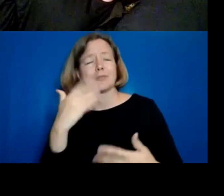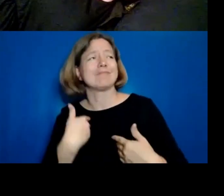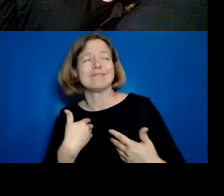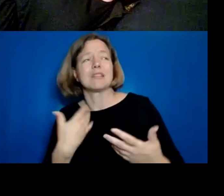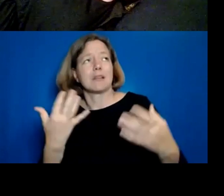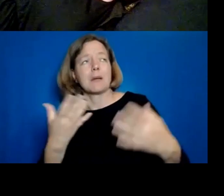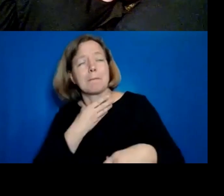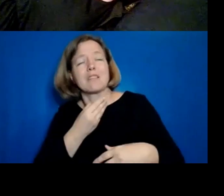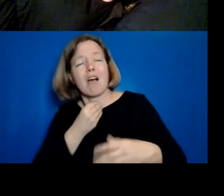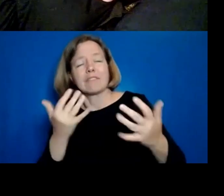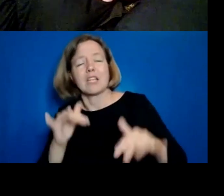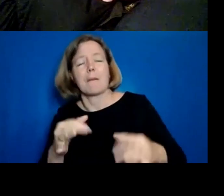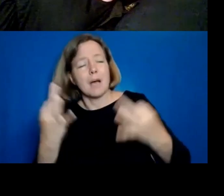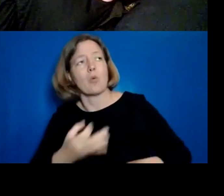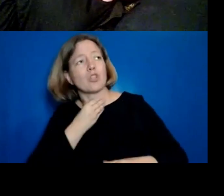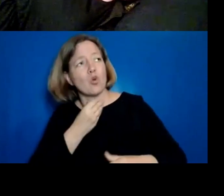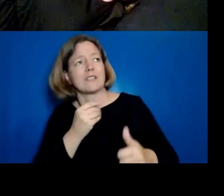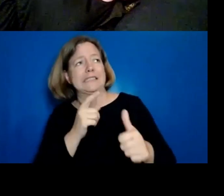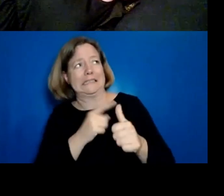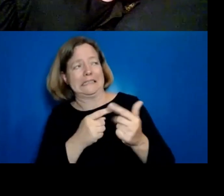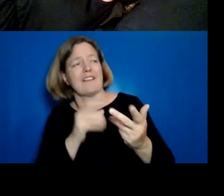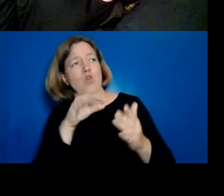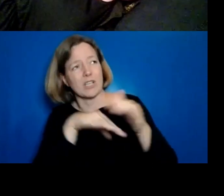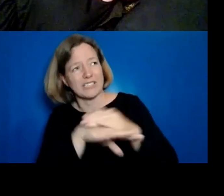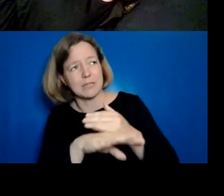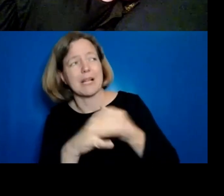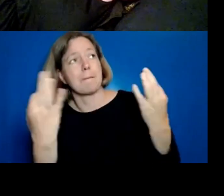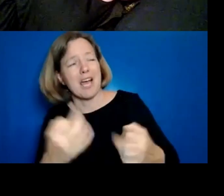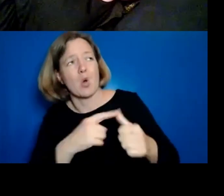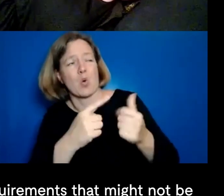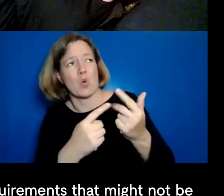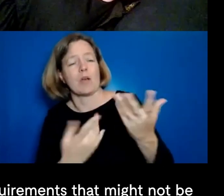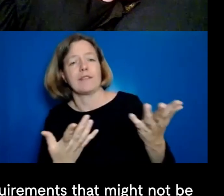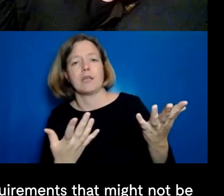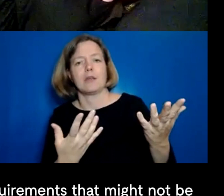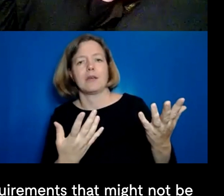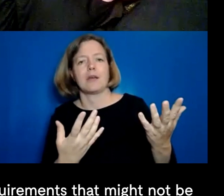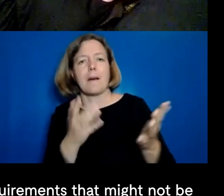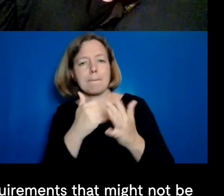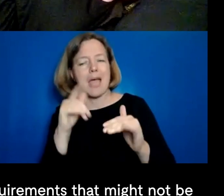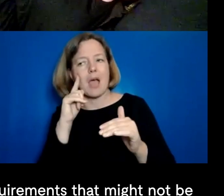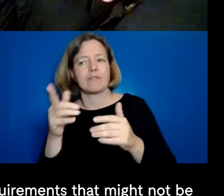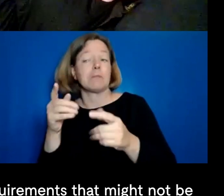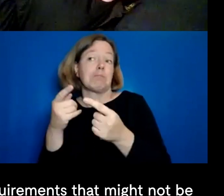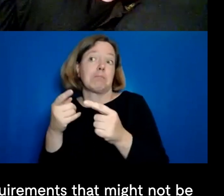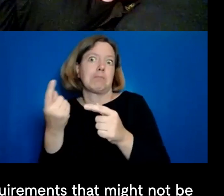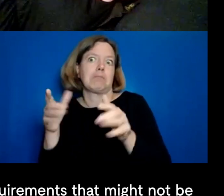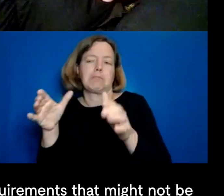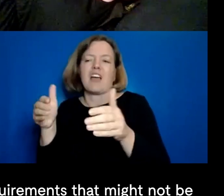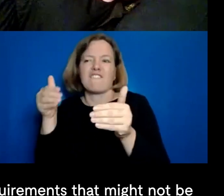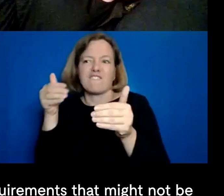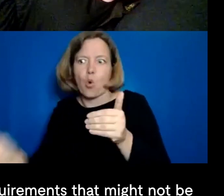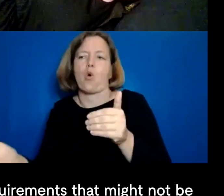recognized as well as other access requirements, might be